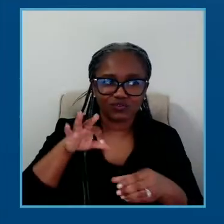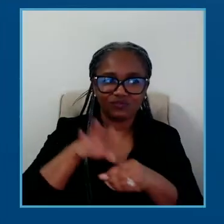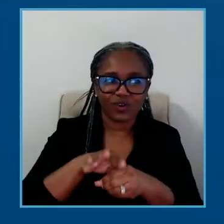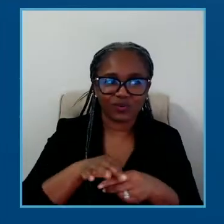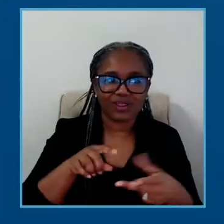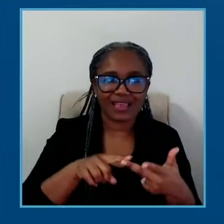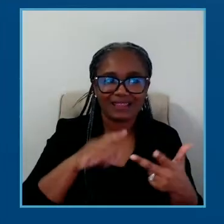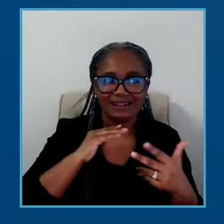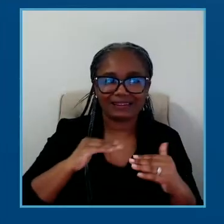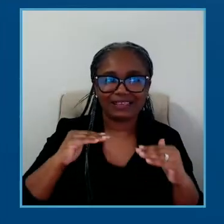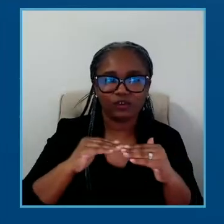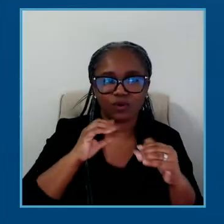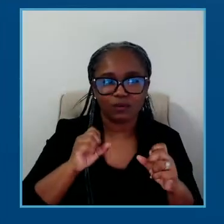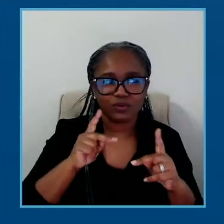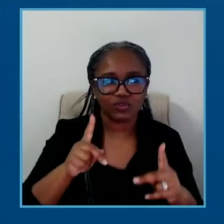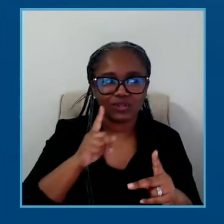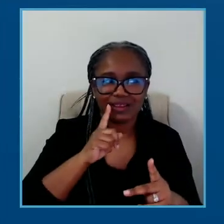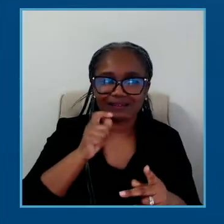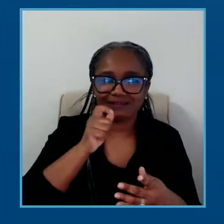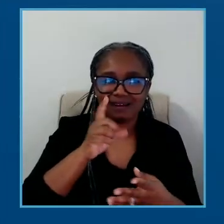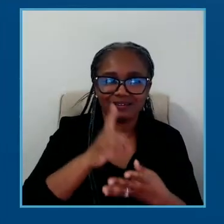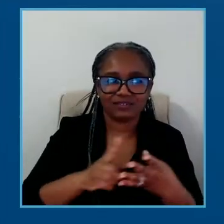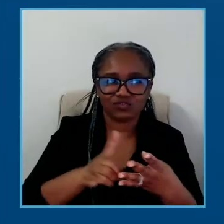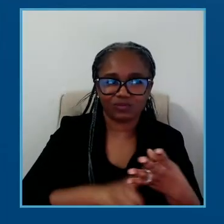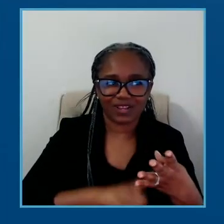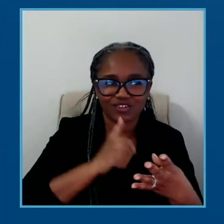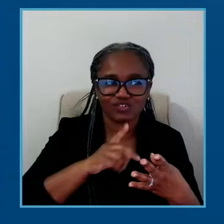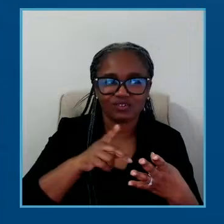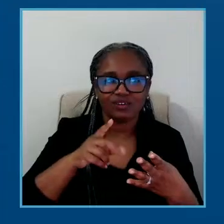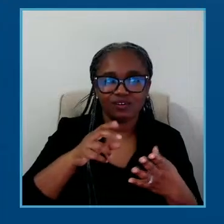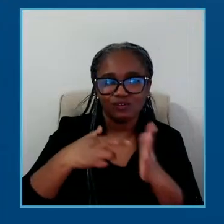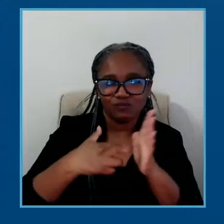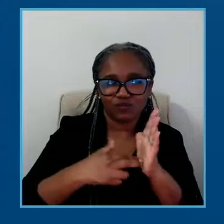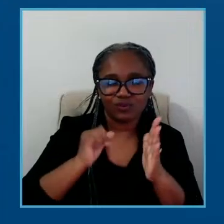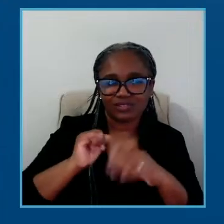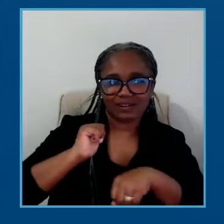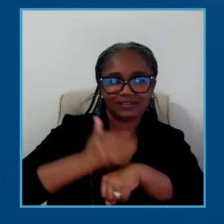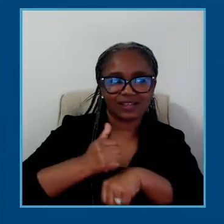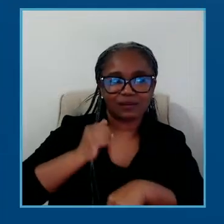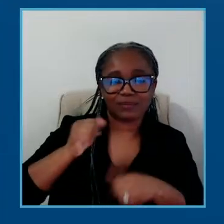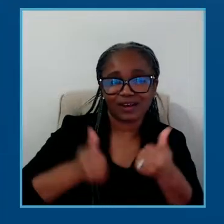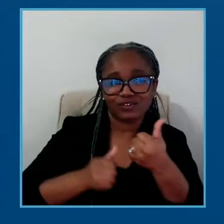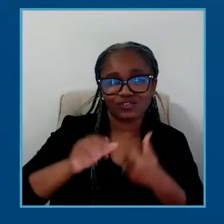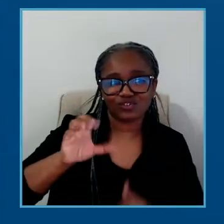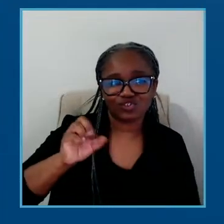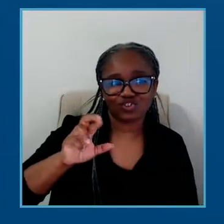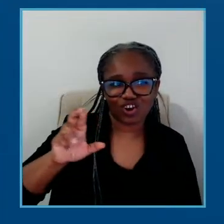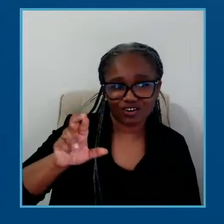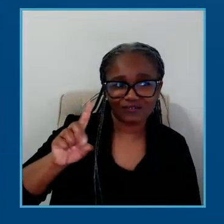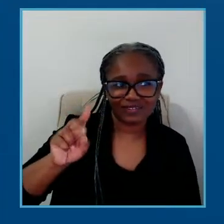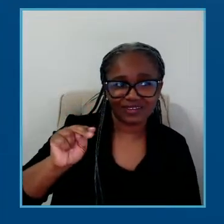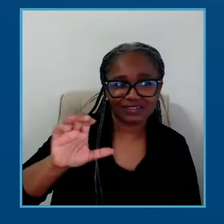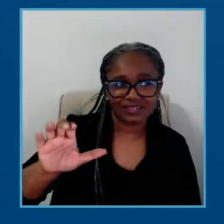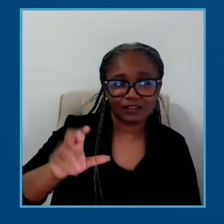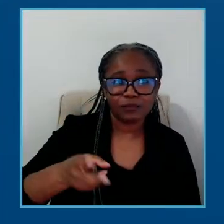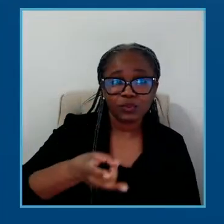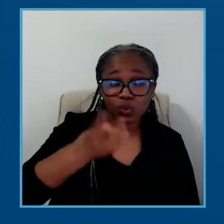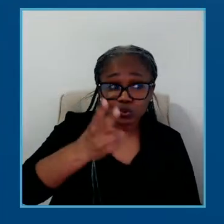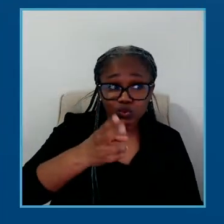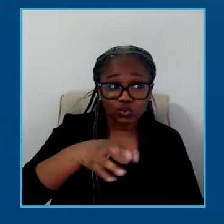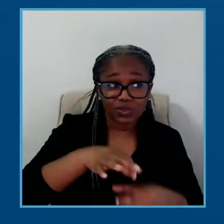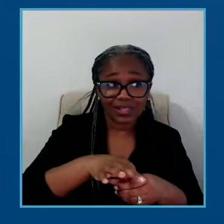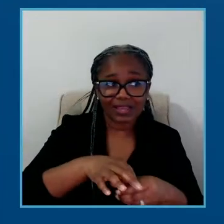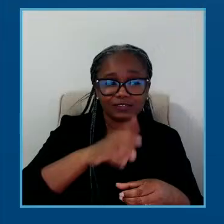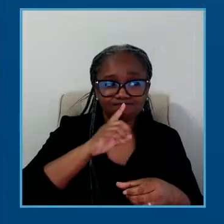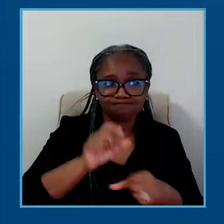practicable at a regularly or properly called meeting of the DNC. And when those 2